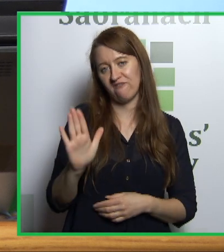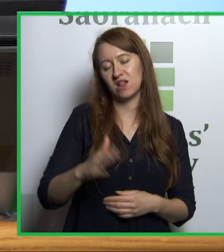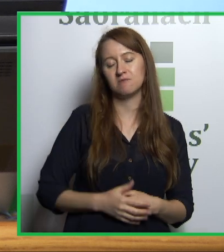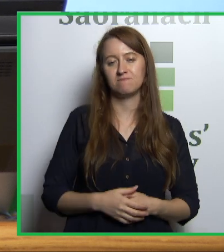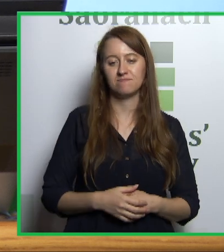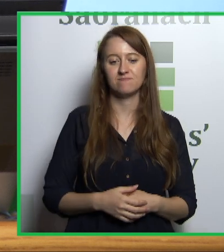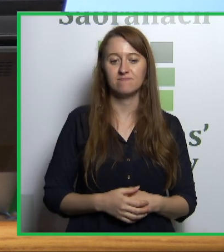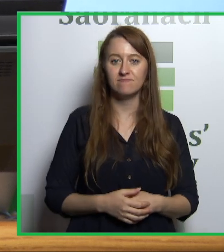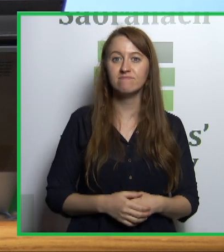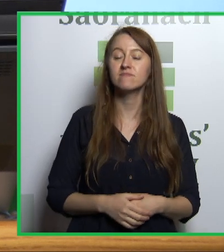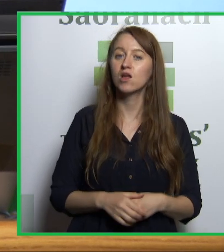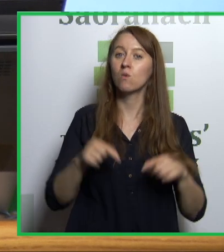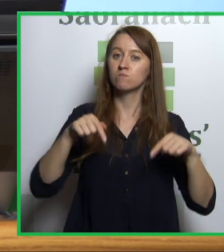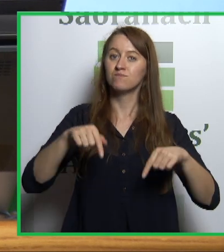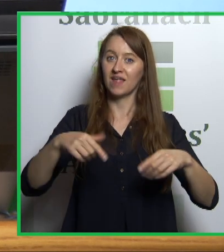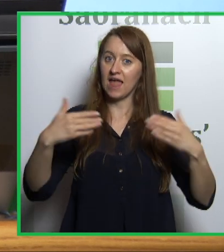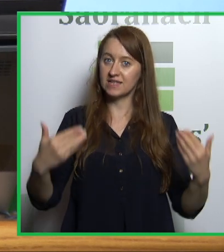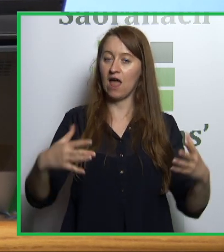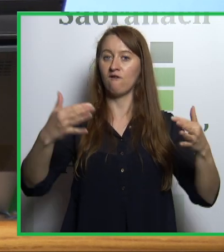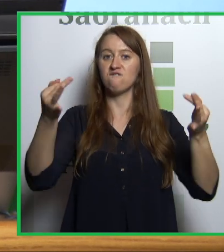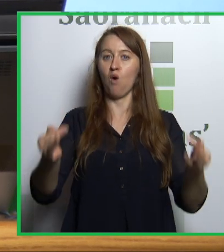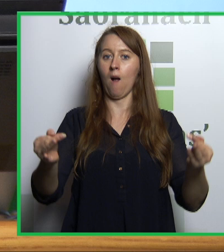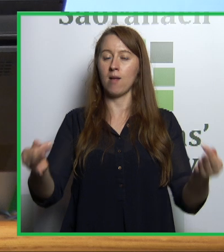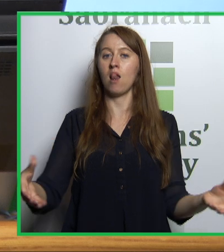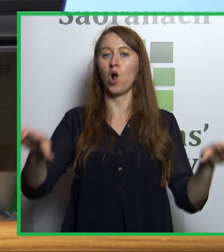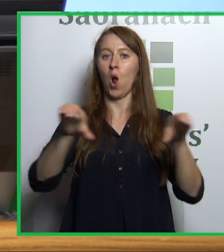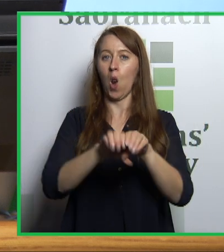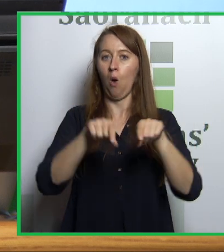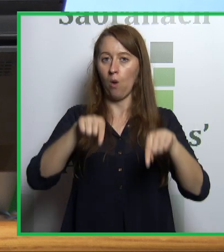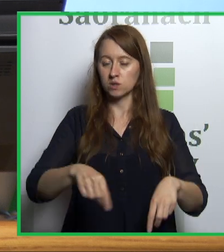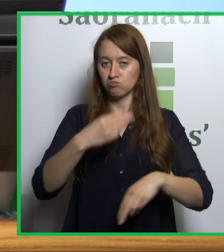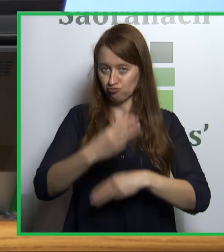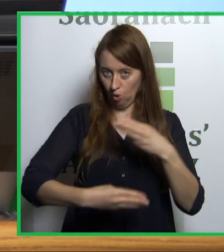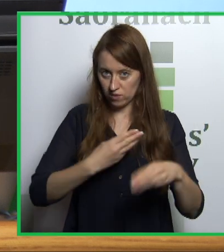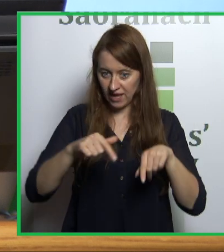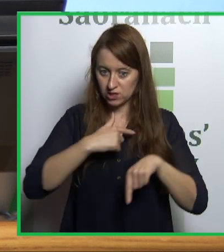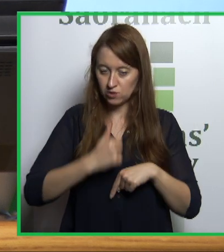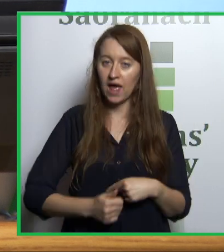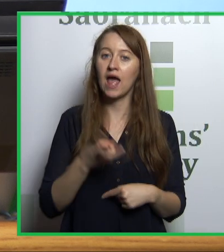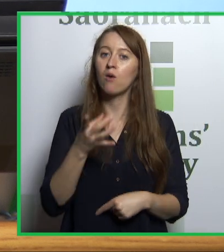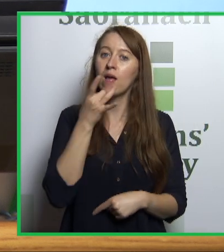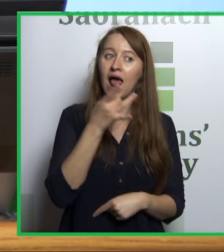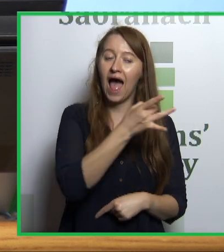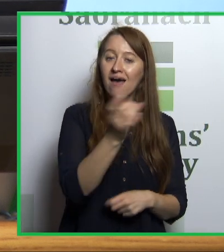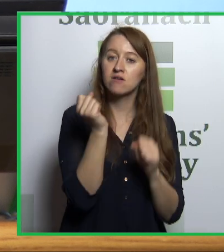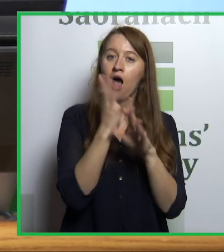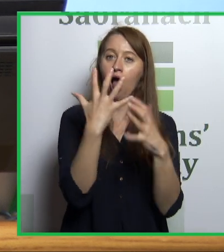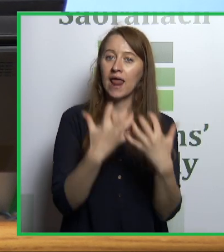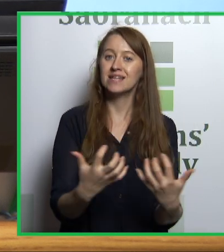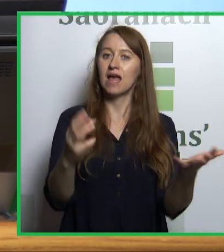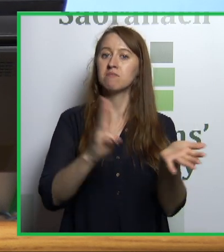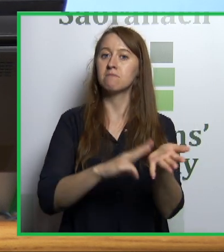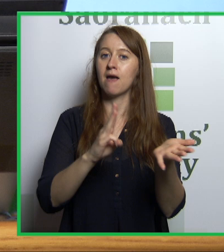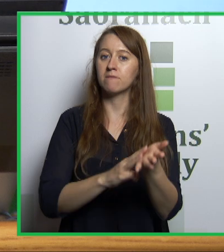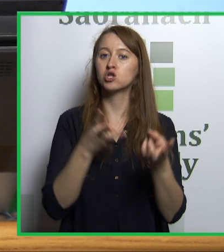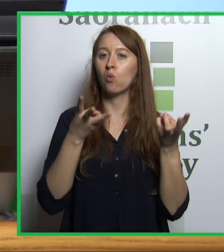So that for today closes today's formal proceedings. Again, thanks very much. I will ask all the Assembly members to hold on. We're just going to go offline